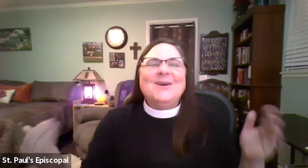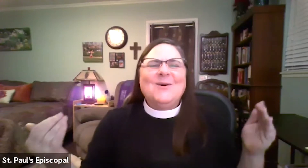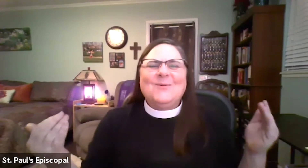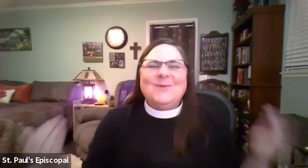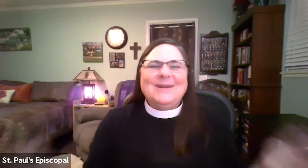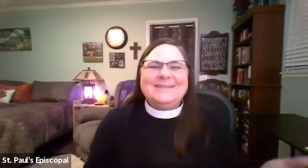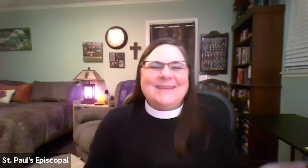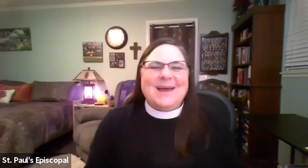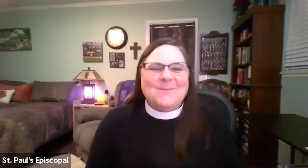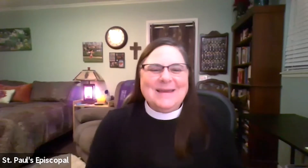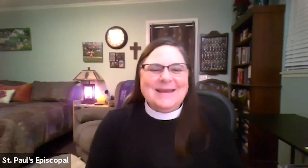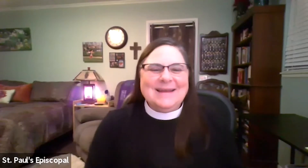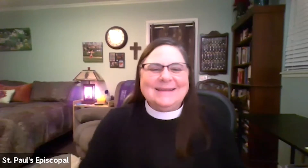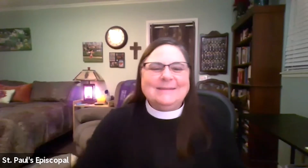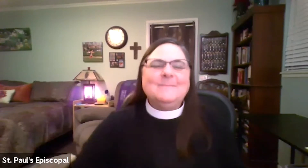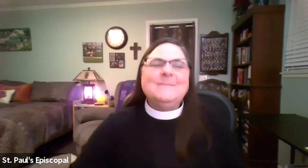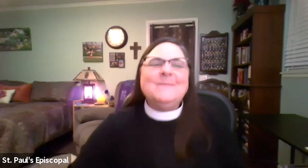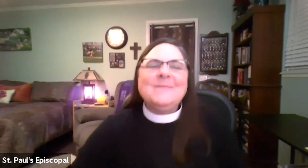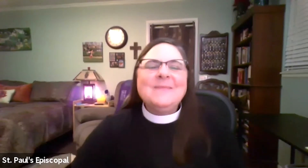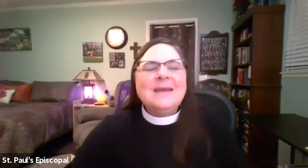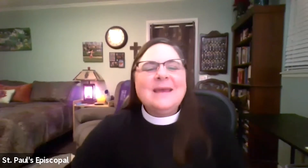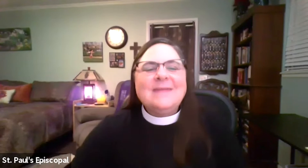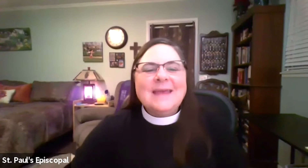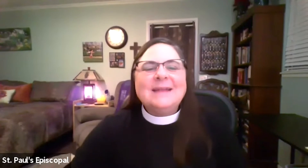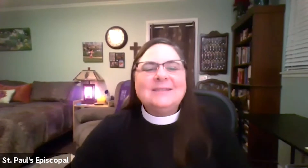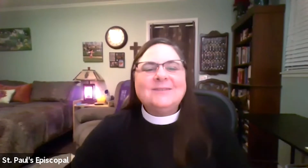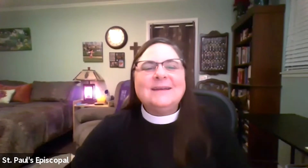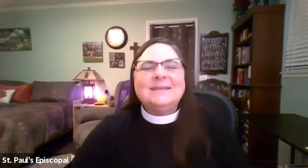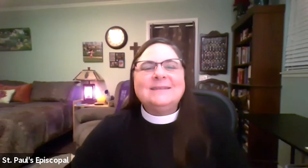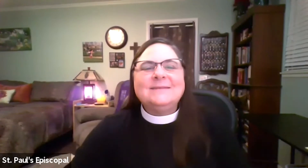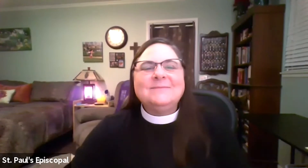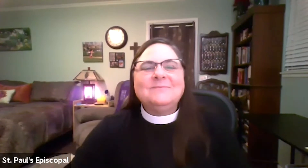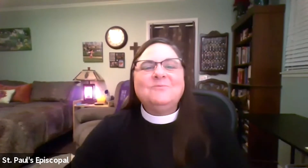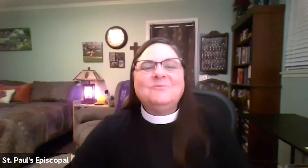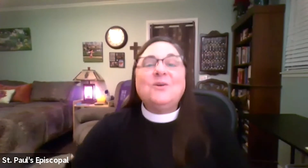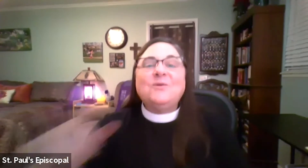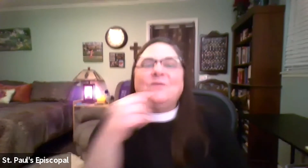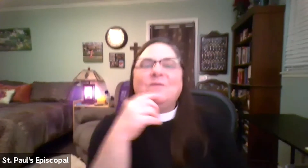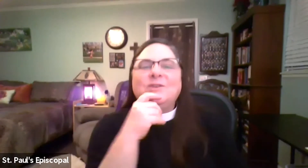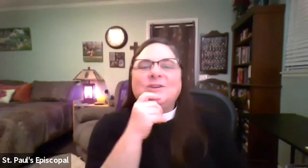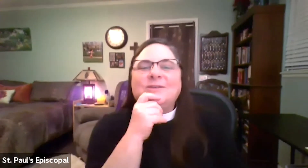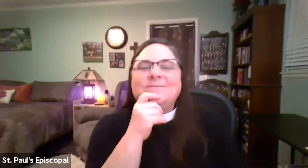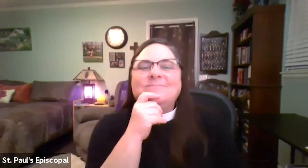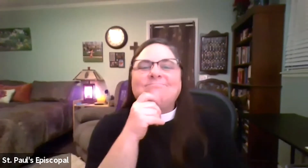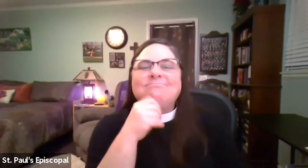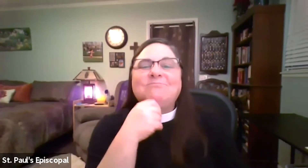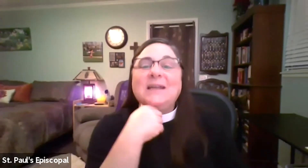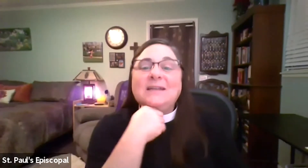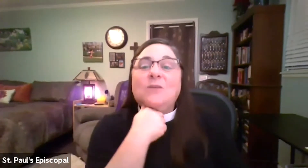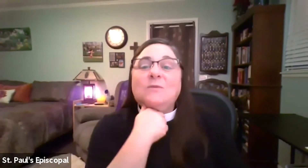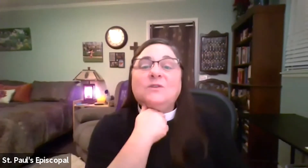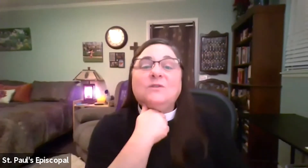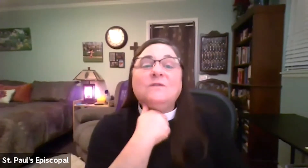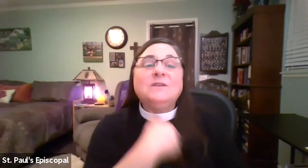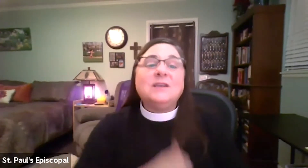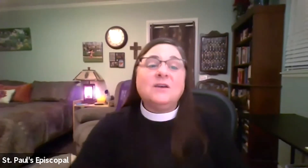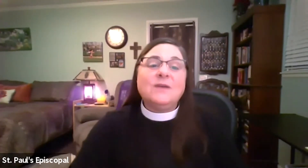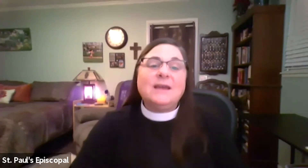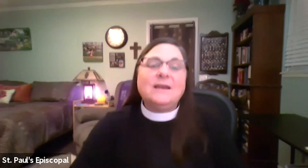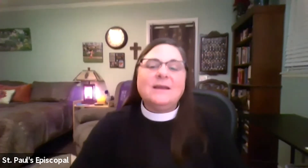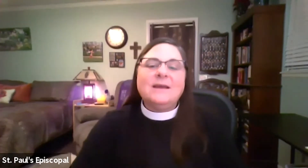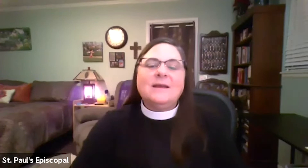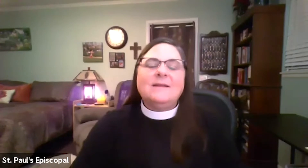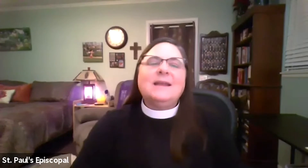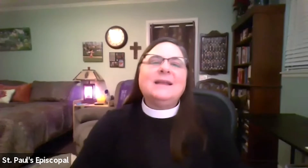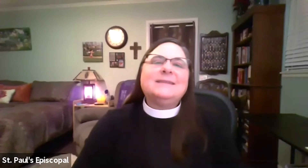enemies? What does that mean? The answer is, we don't know for sure. But it's almost universally